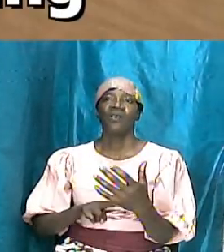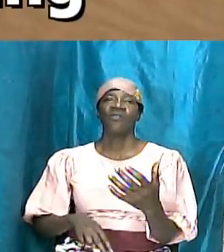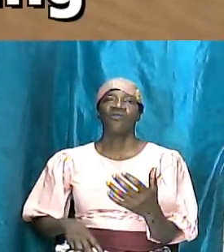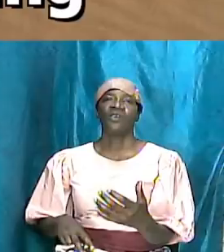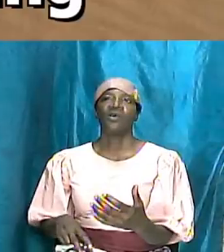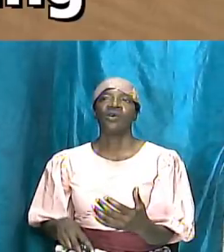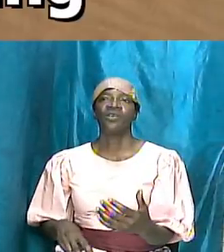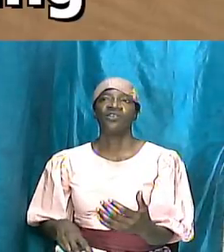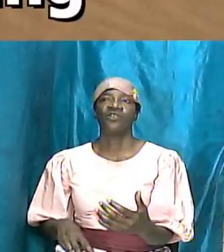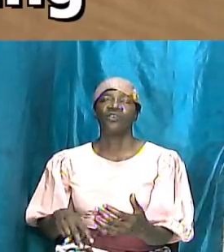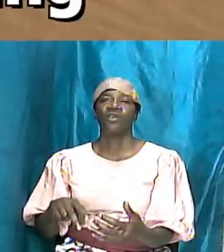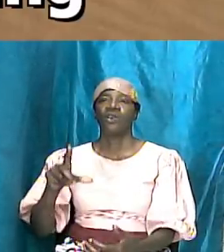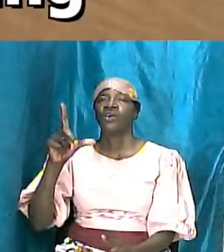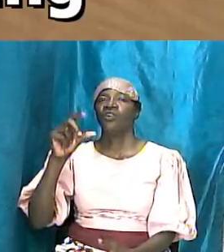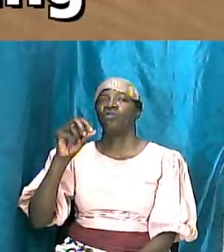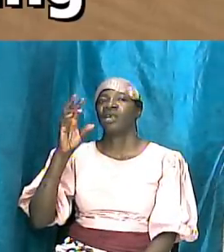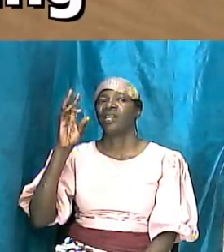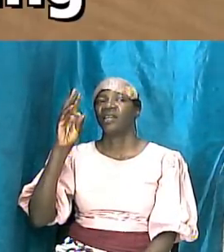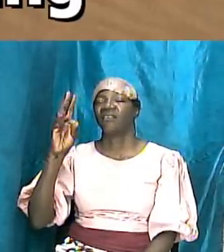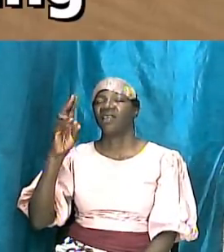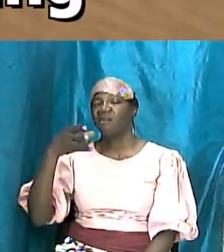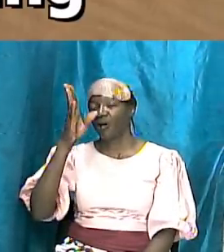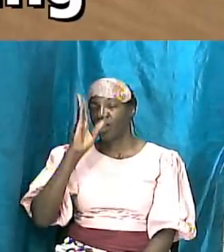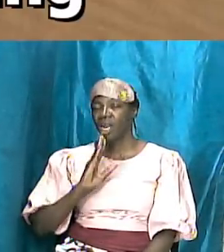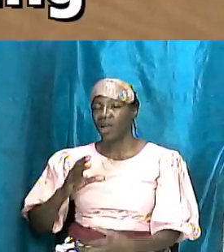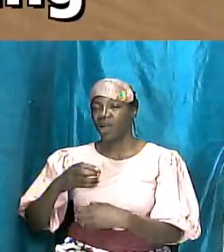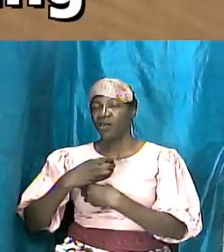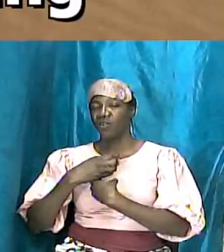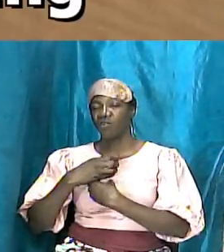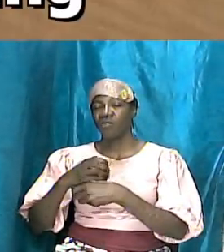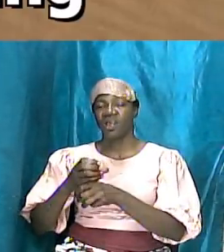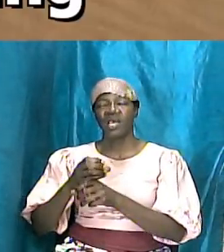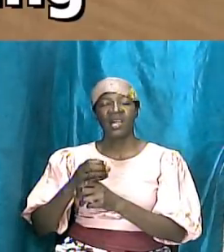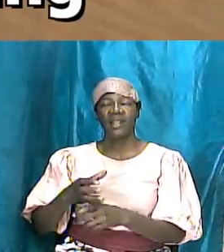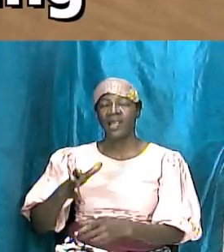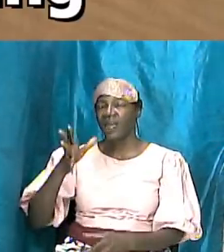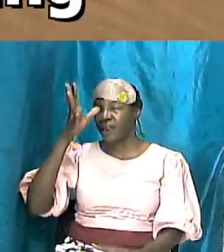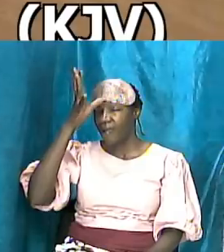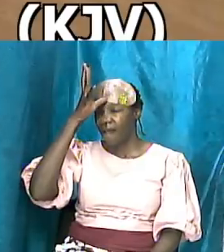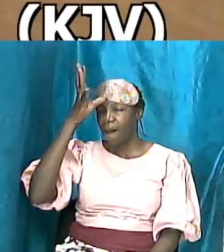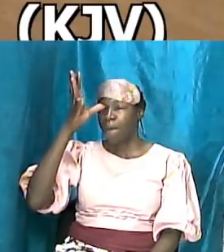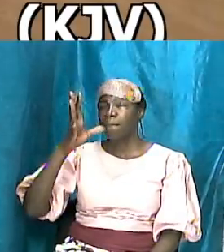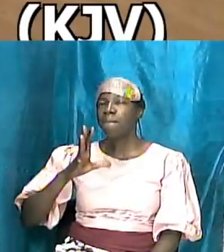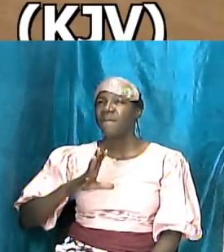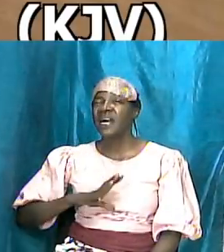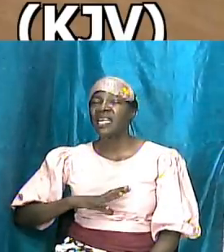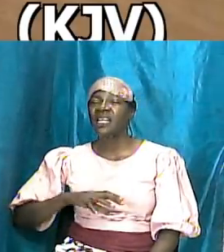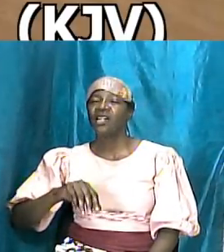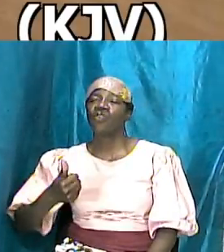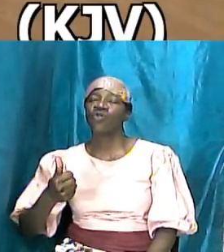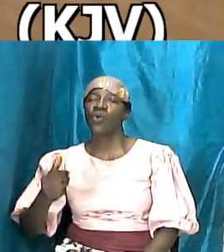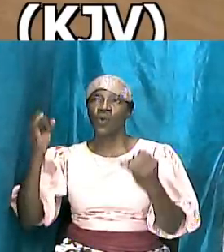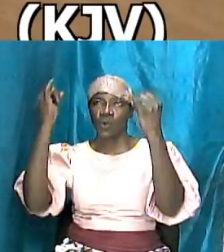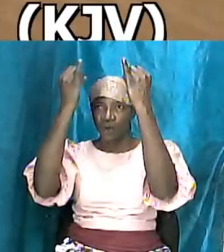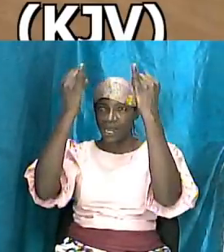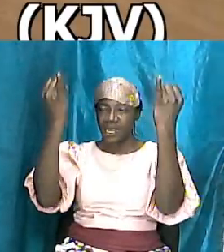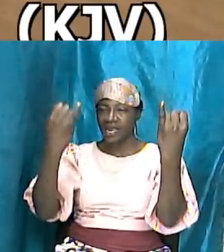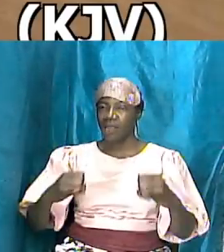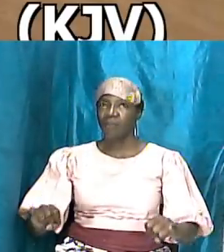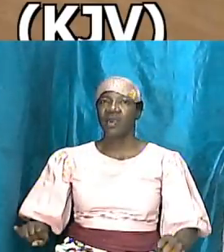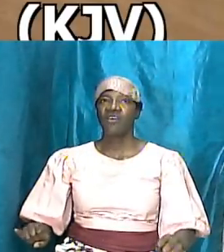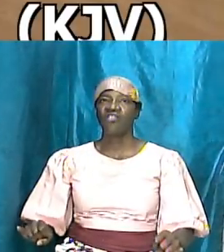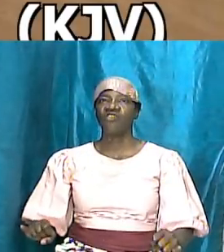for context. So God created man in his own image. In the image